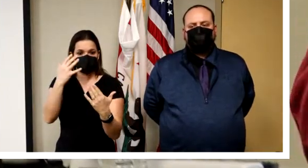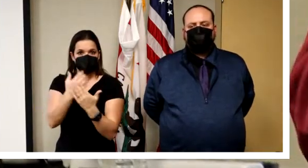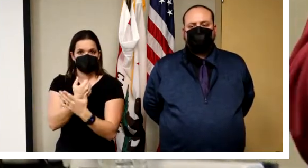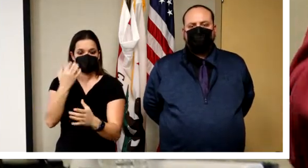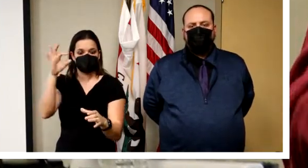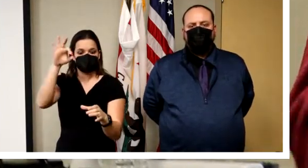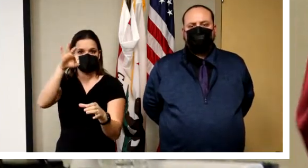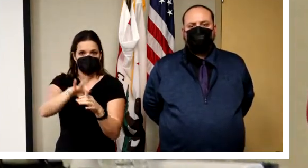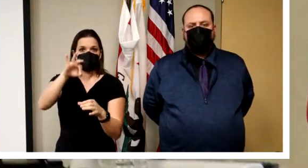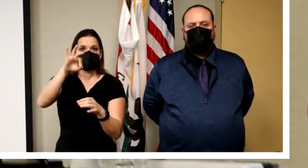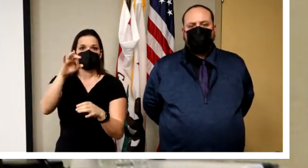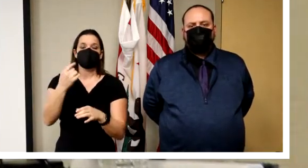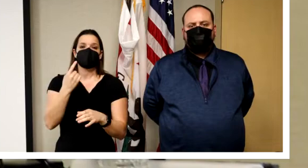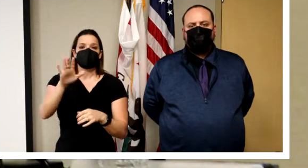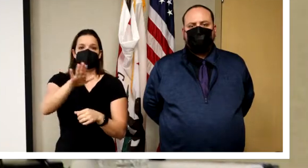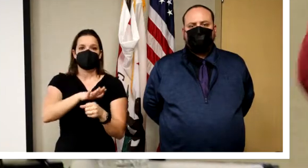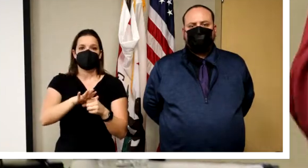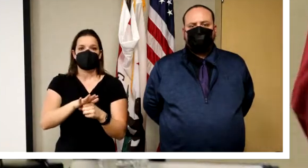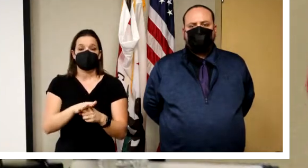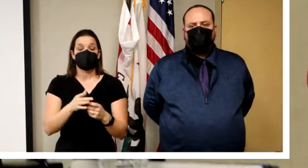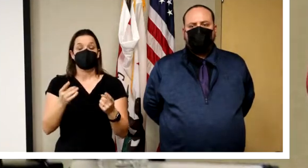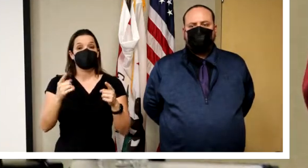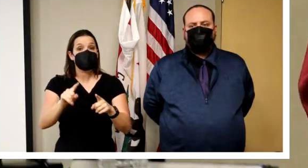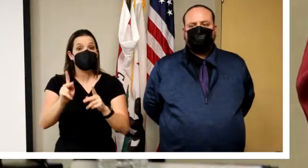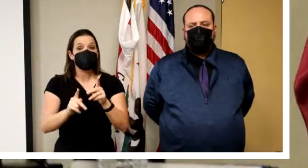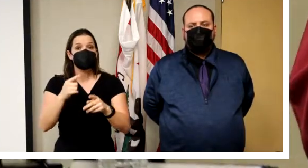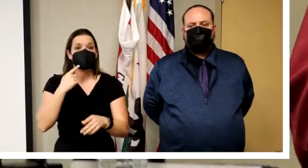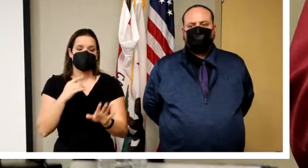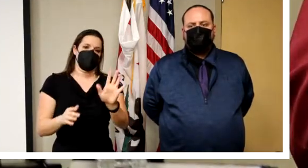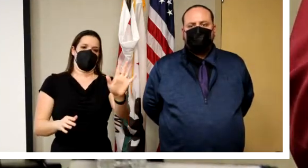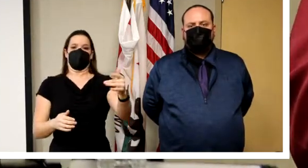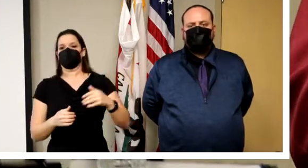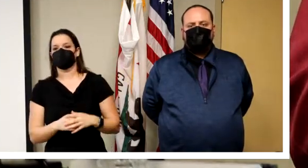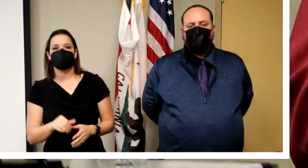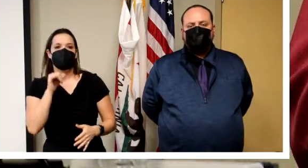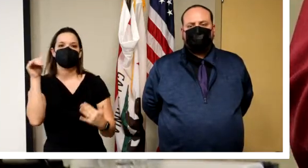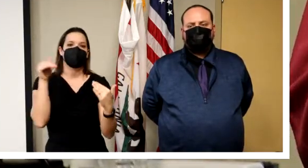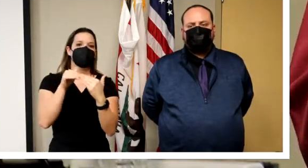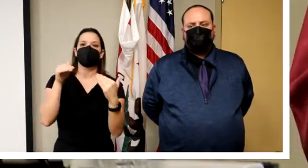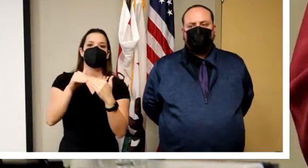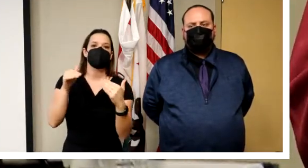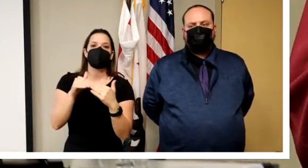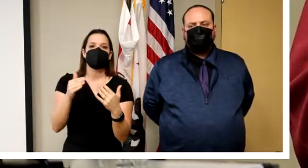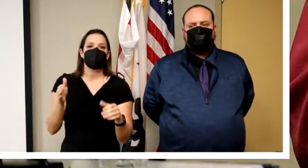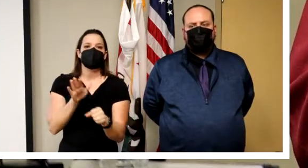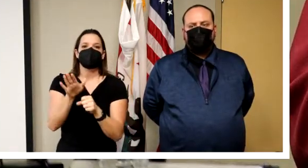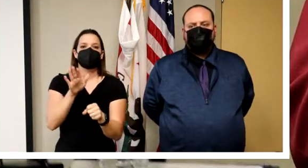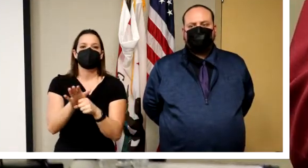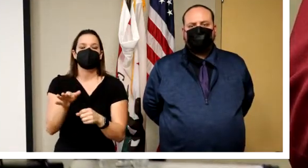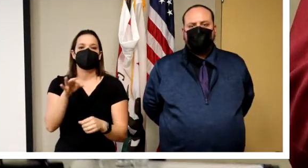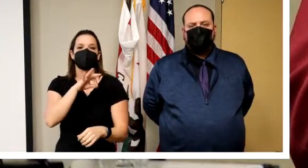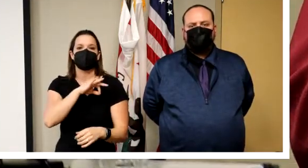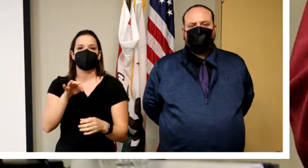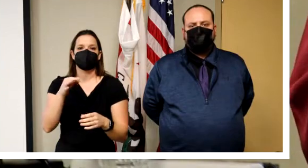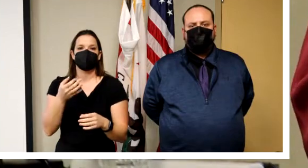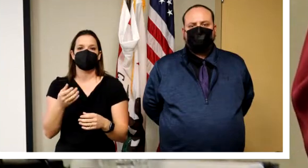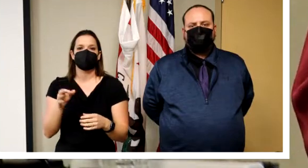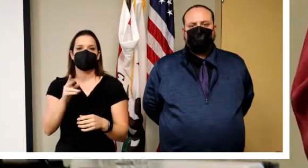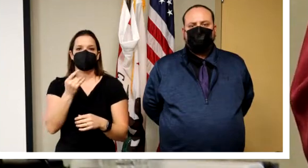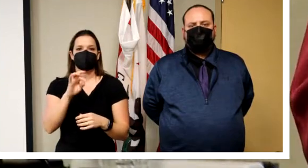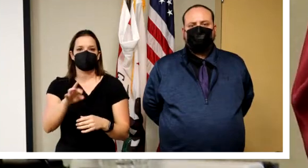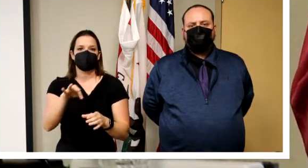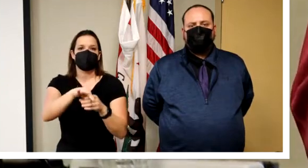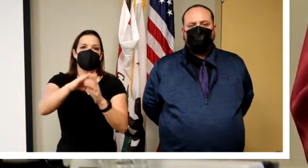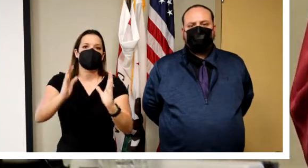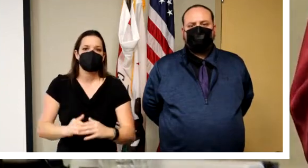area. Now, oftentimes people come up and say, well, it's not an equal number of registered voters. No, it is not. When we do